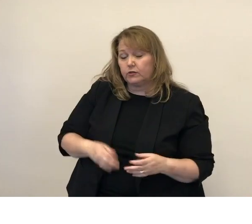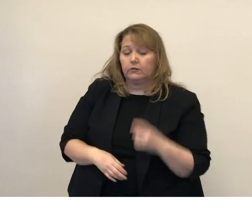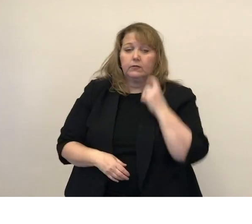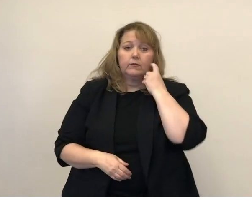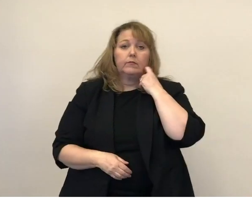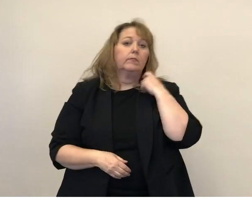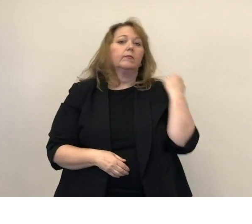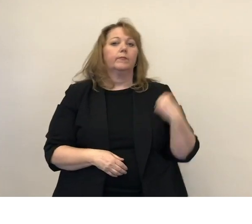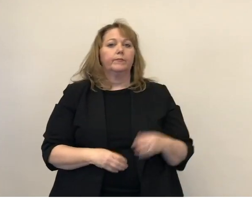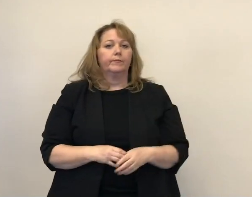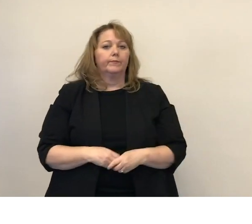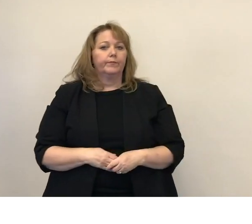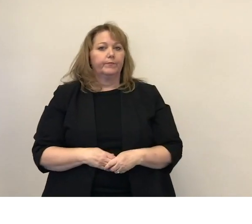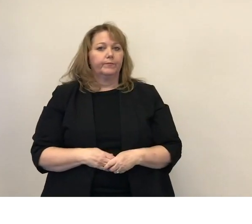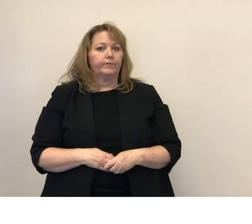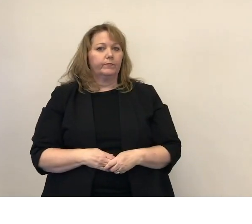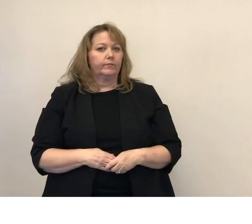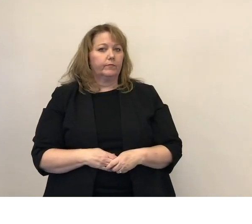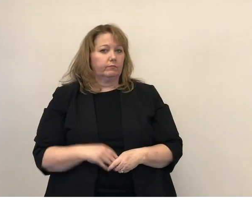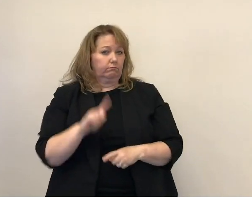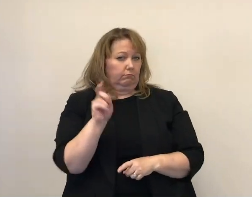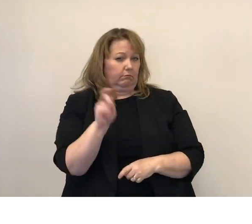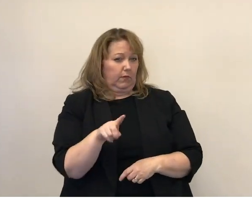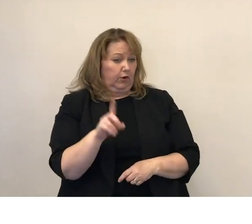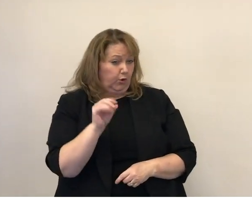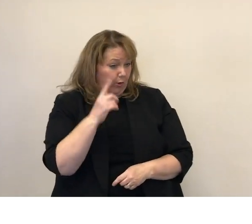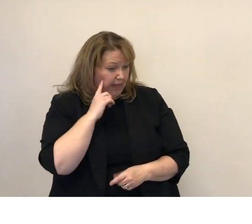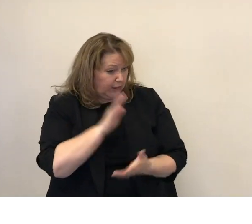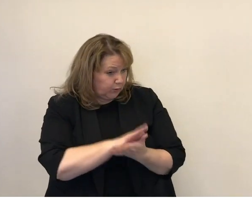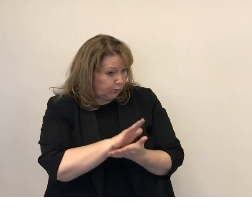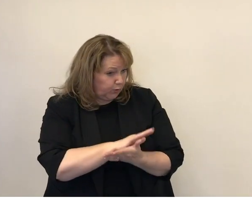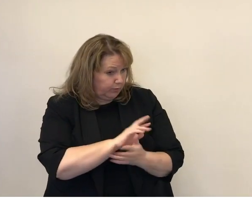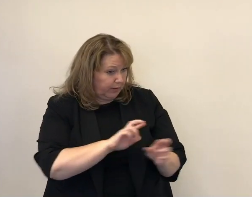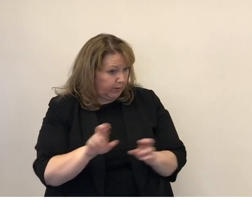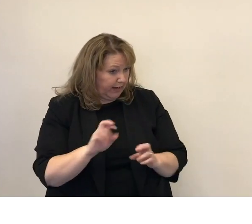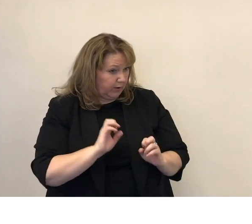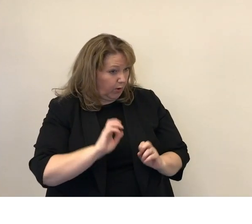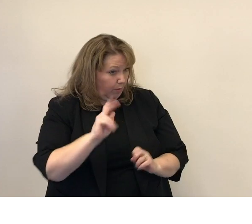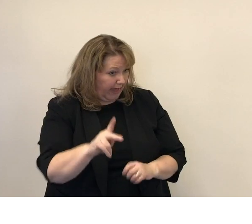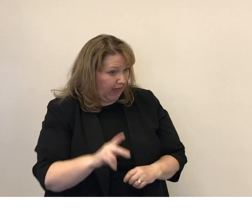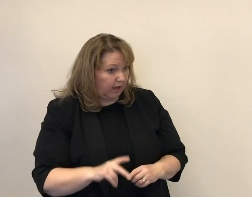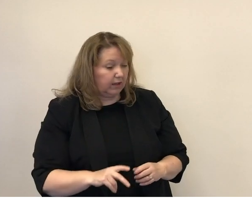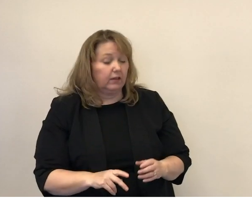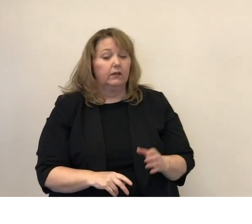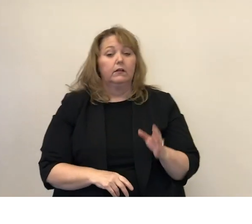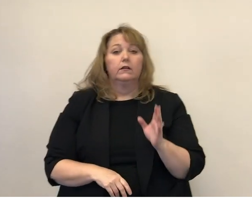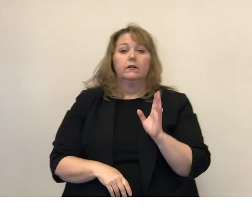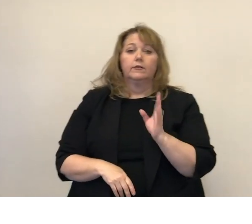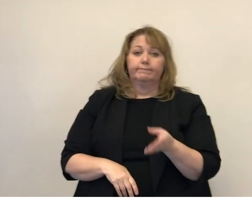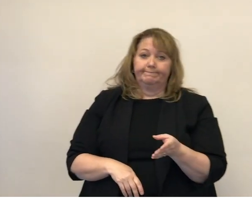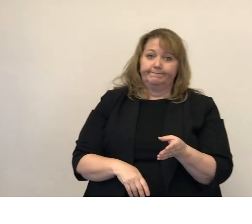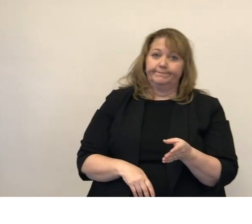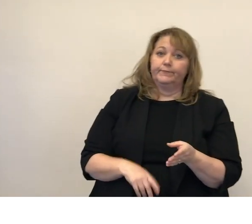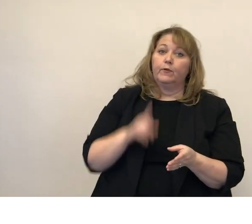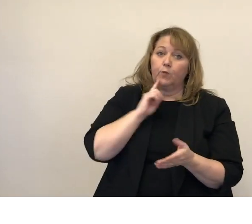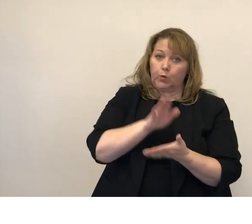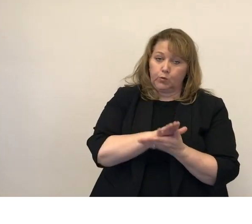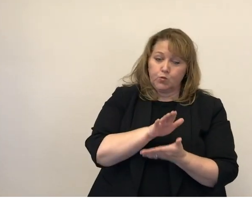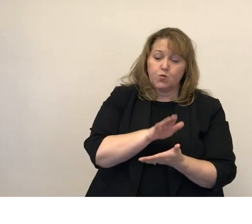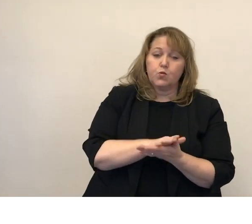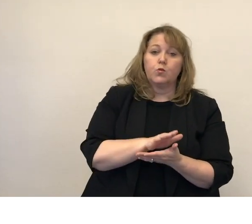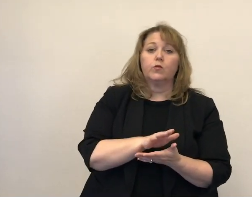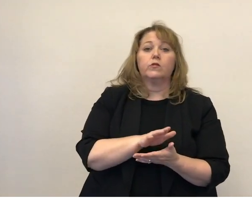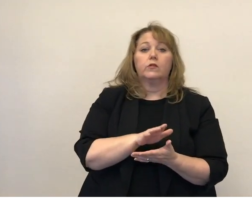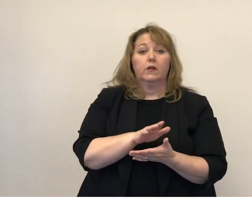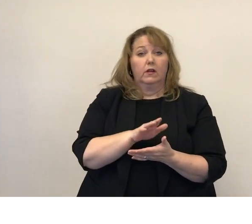before schools had to completely come back into session? We will give as much notice as is humanly possible, and I think that that's a reasonable amount of